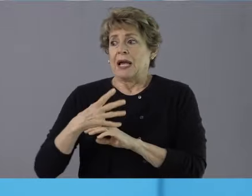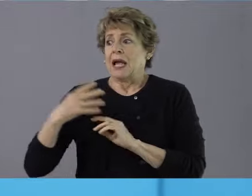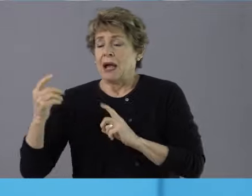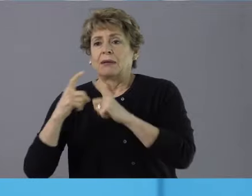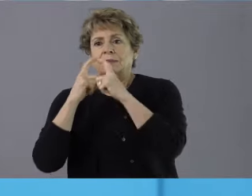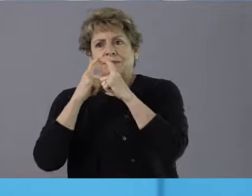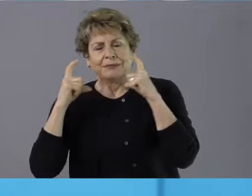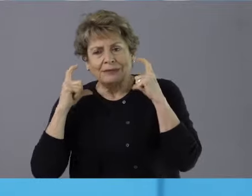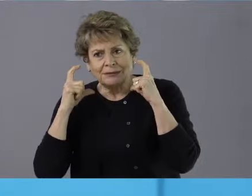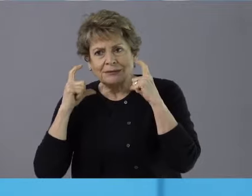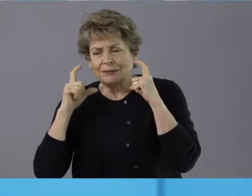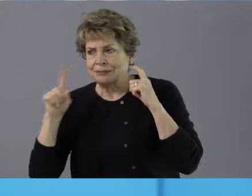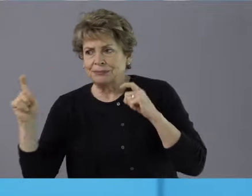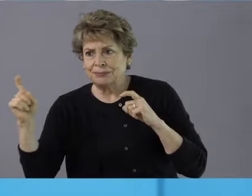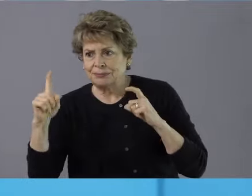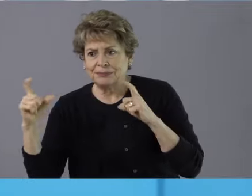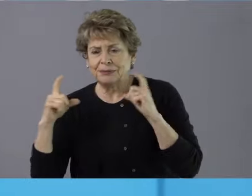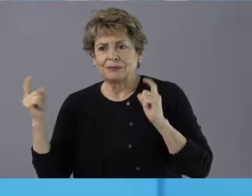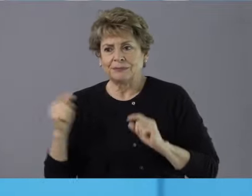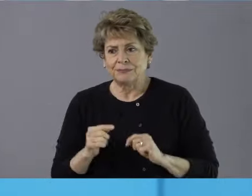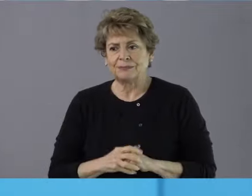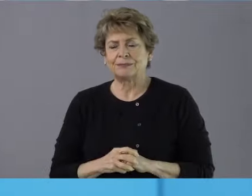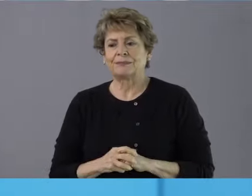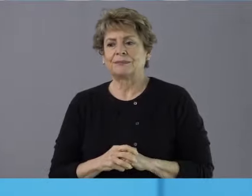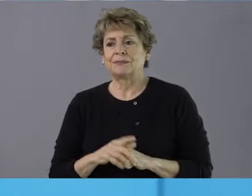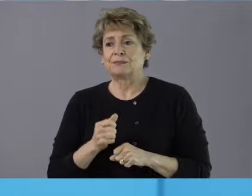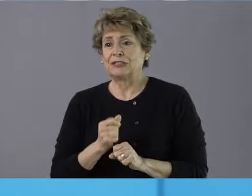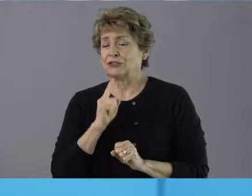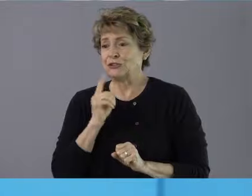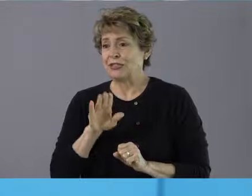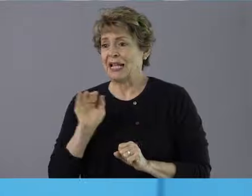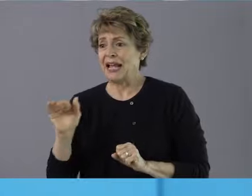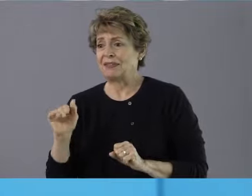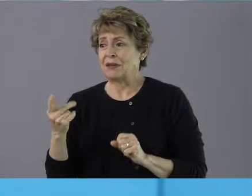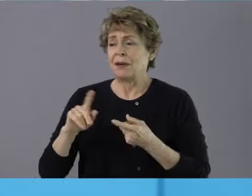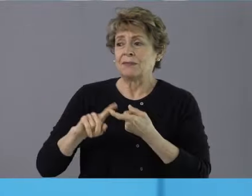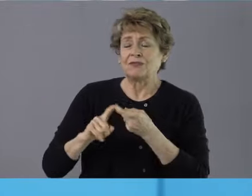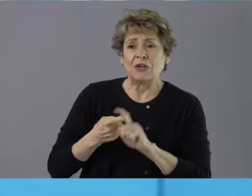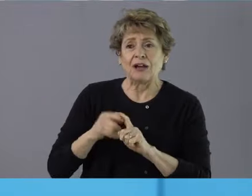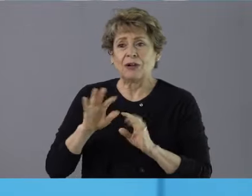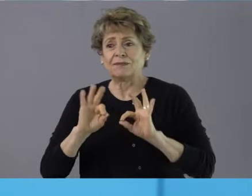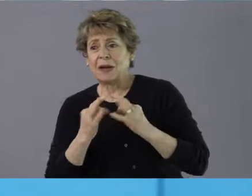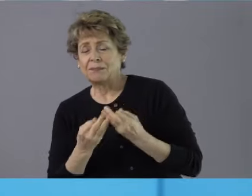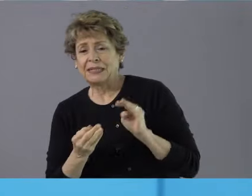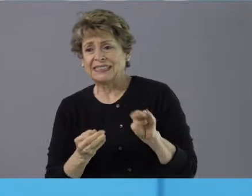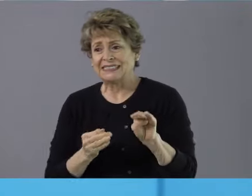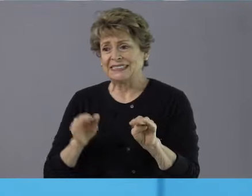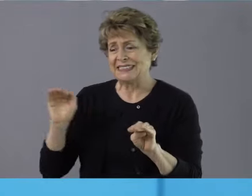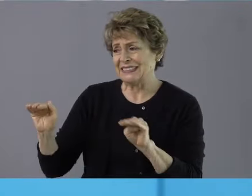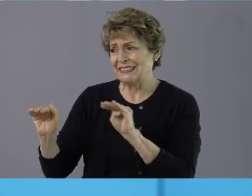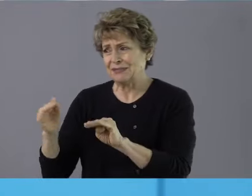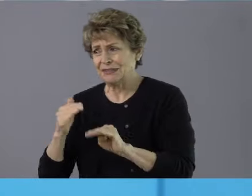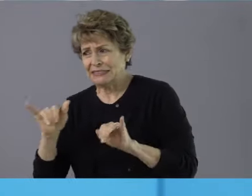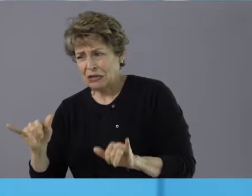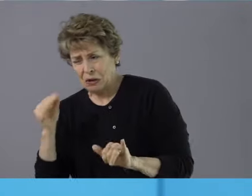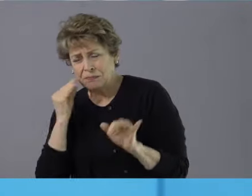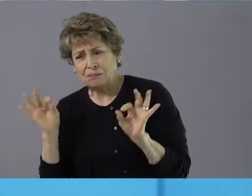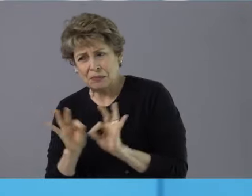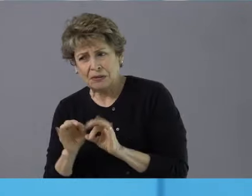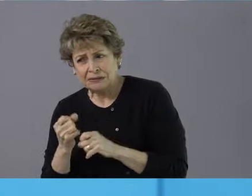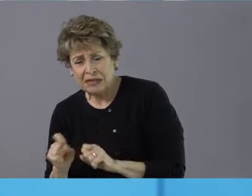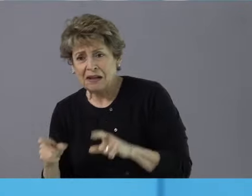people understand the gravity of the situation. There's strength in numbers here, and the more numbers that are making the better decisions, the